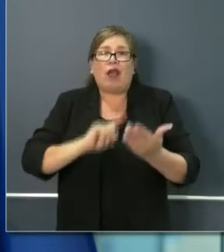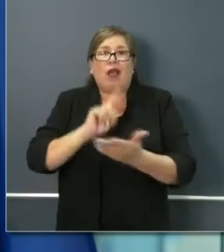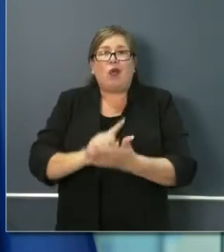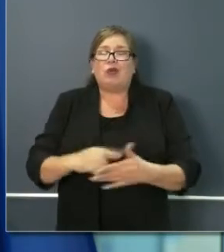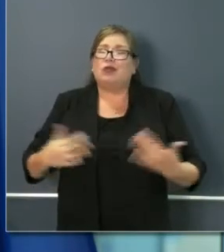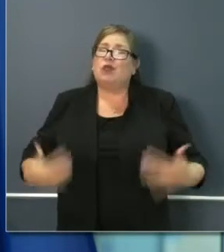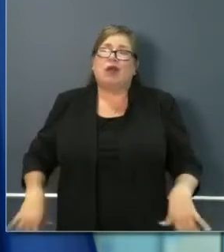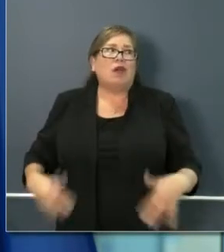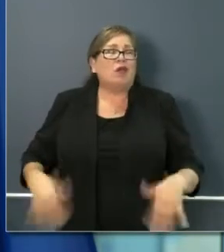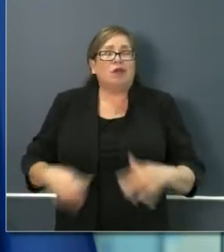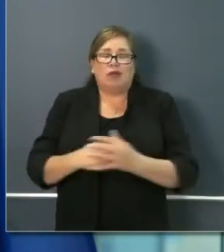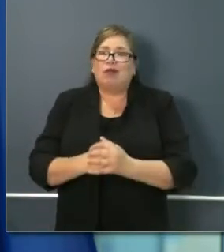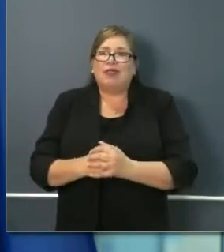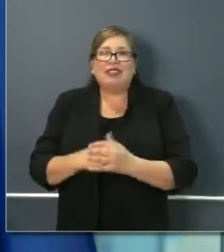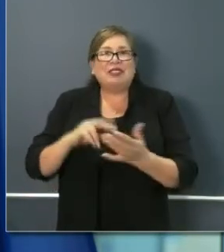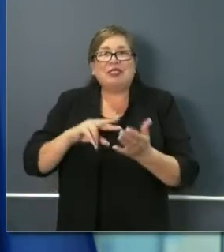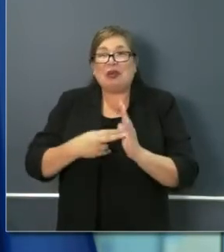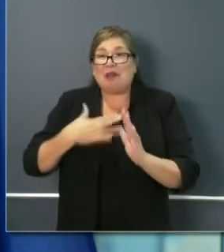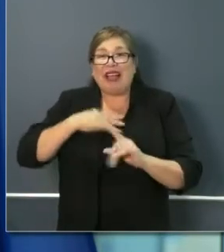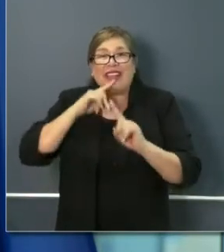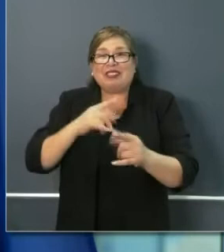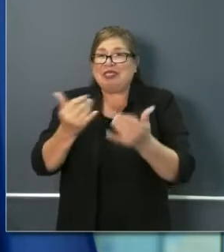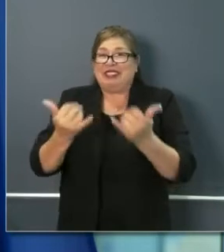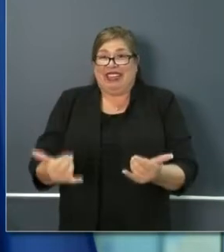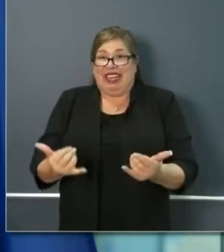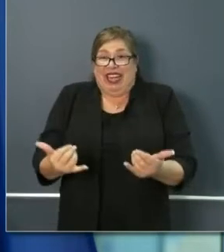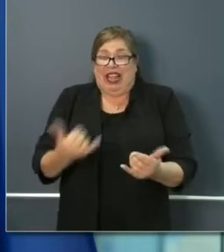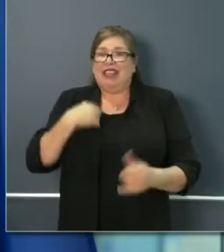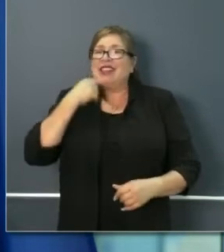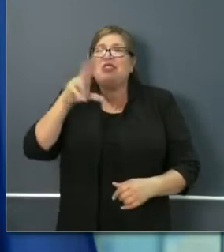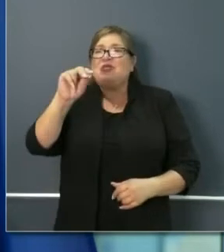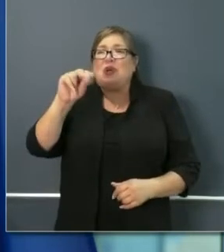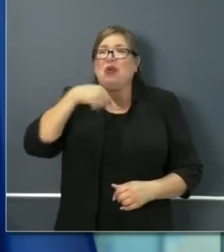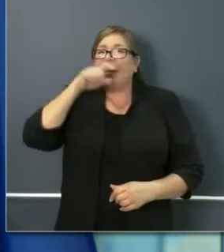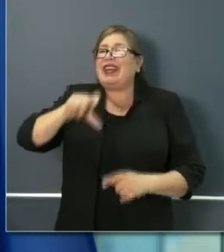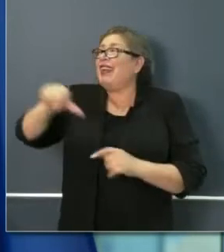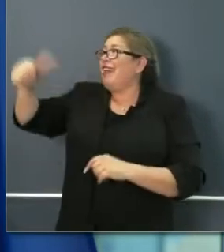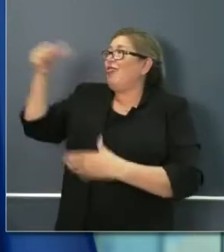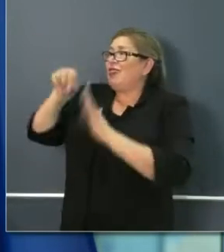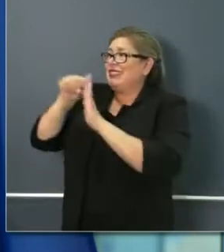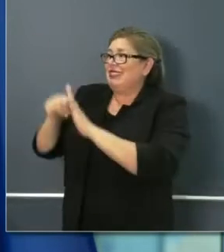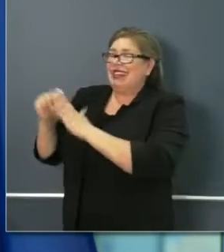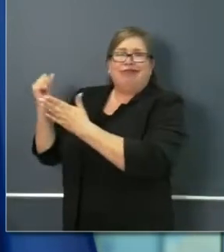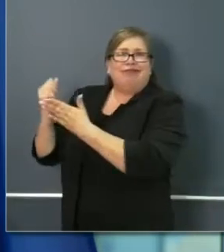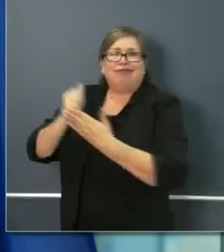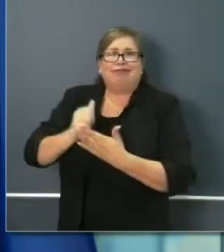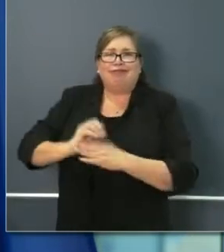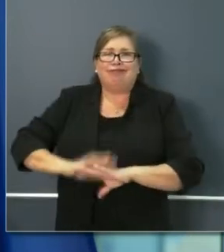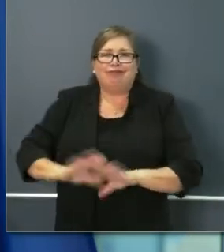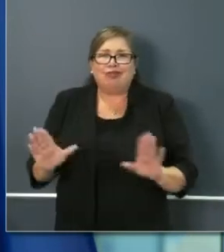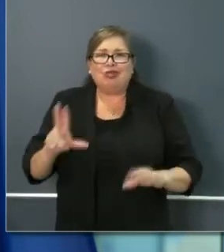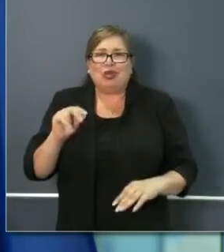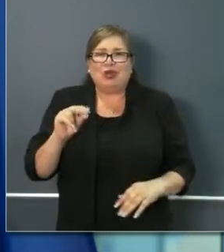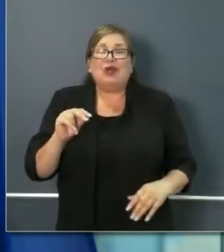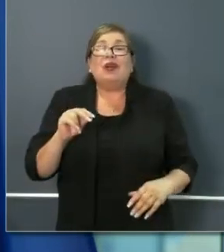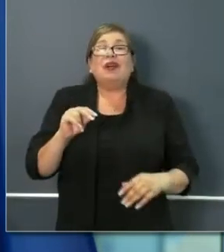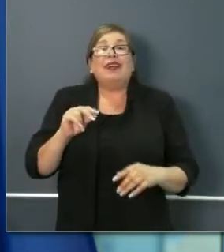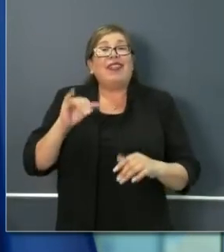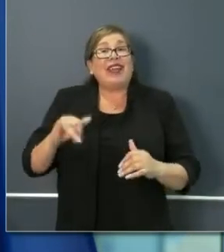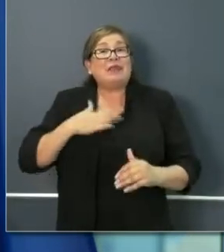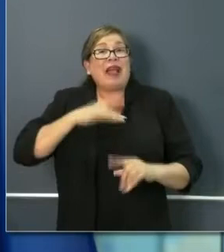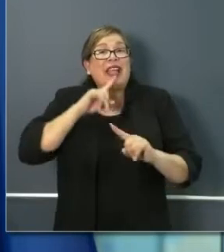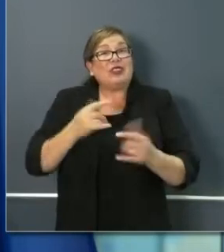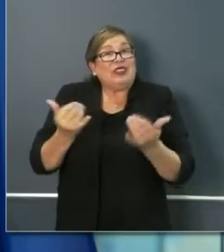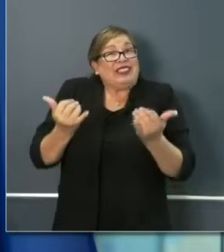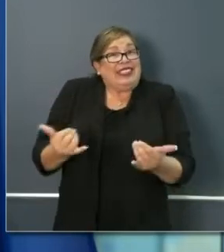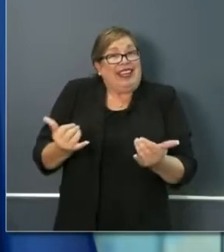answer today is no, today. We'll vet all those 25,000. I'm not naive. Not everyone is going to